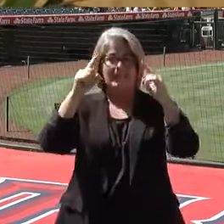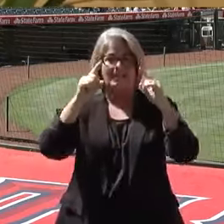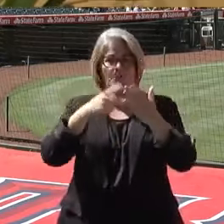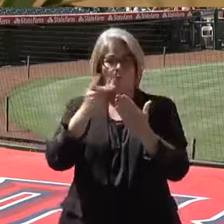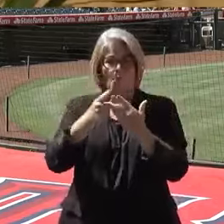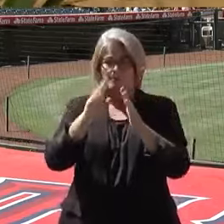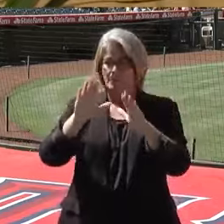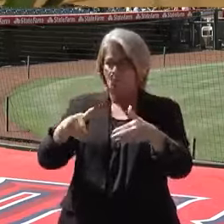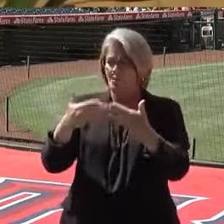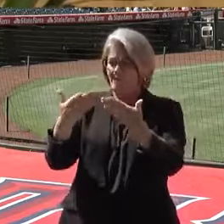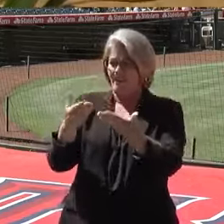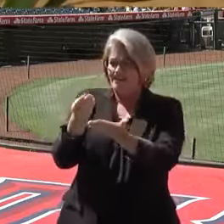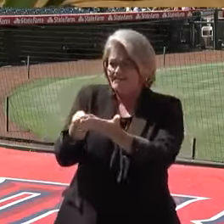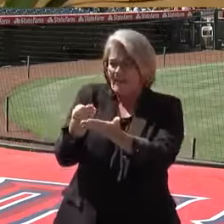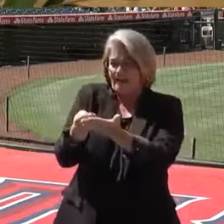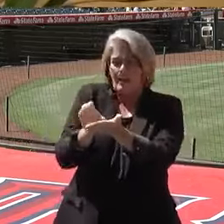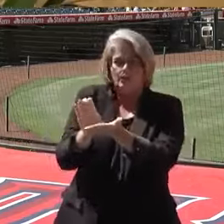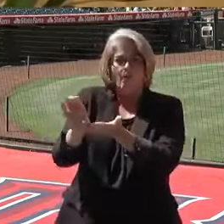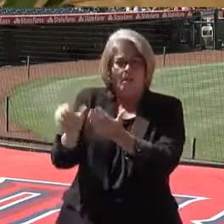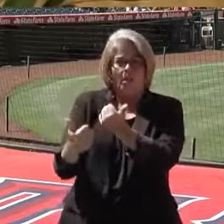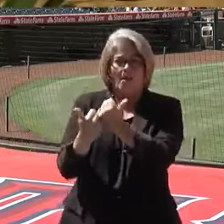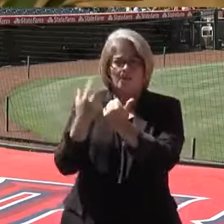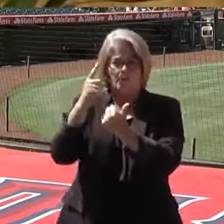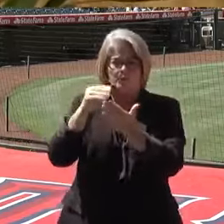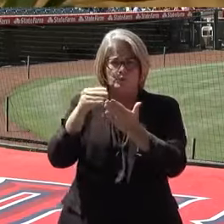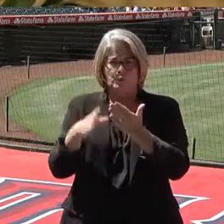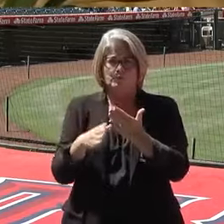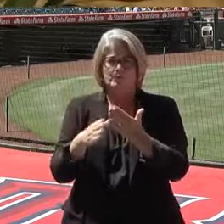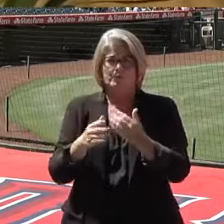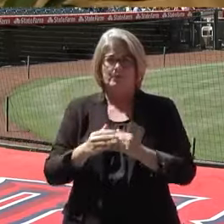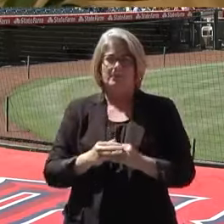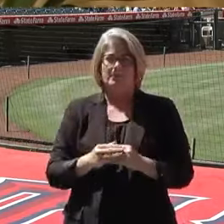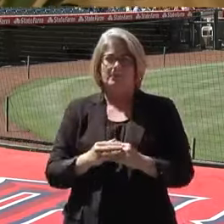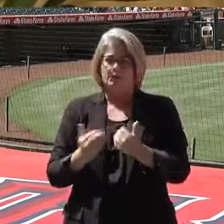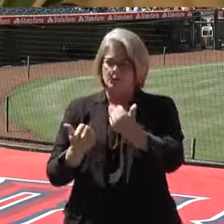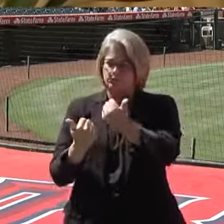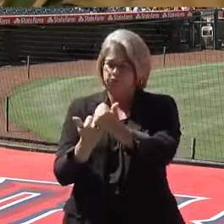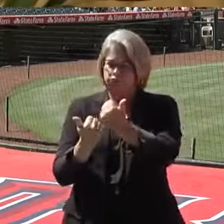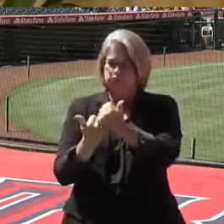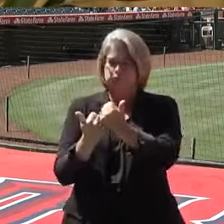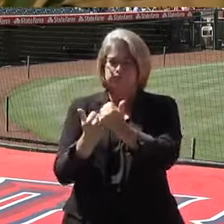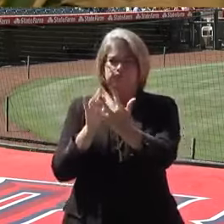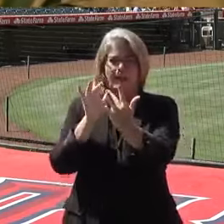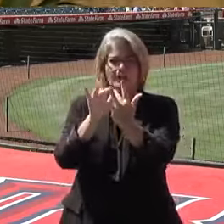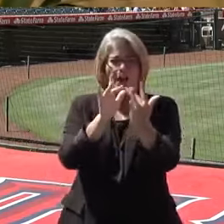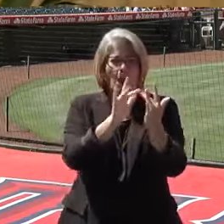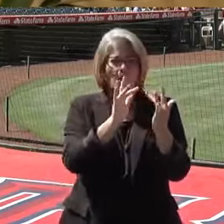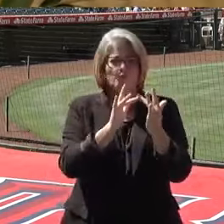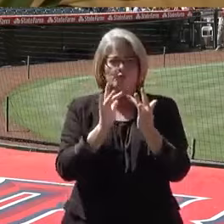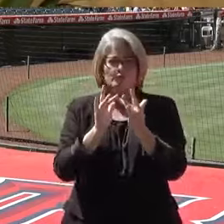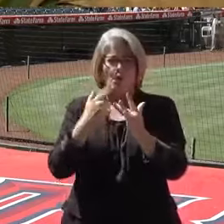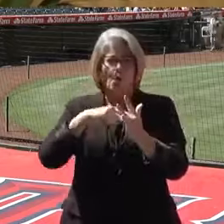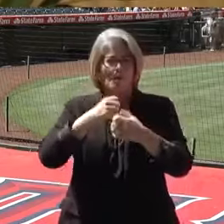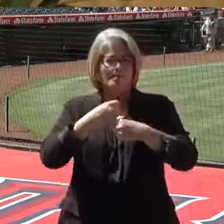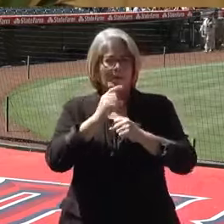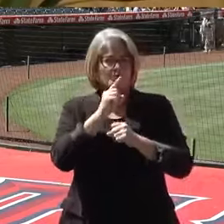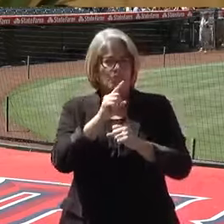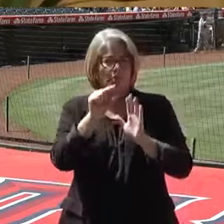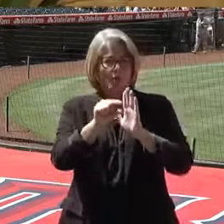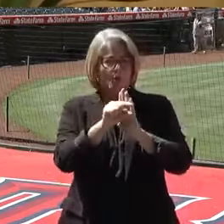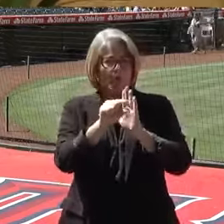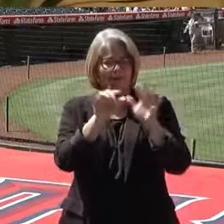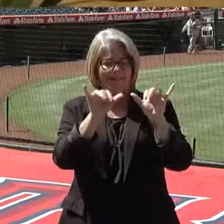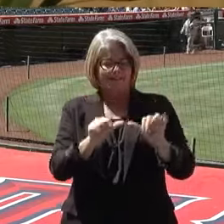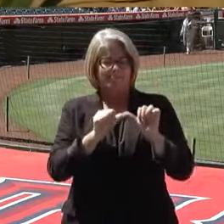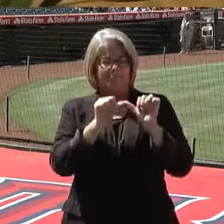the pandemic. Through student advocacy and outreach and using your voices, we ensured that our grading system stayed the same, preventing pluses